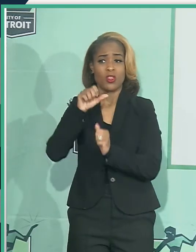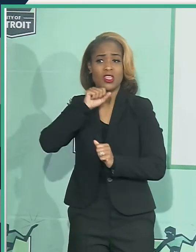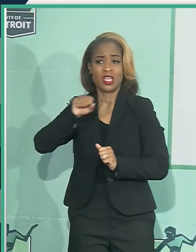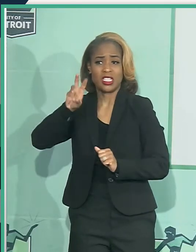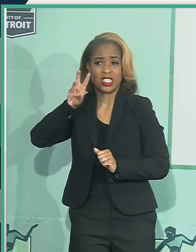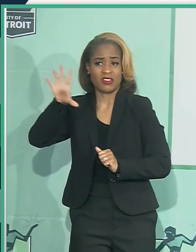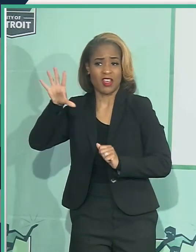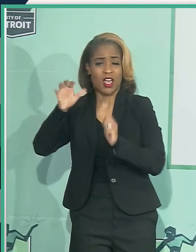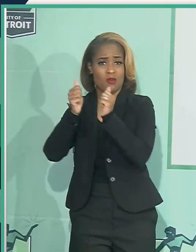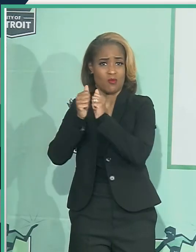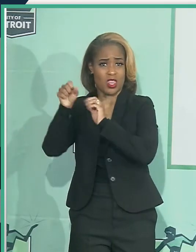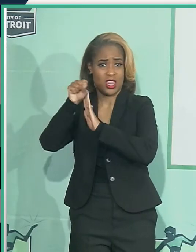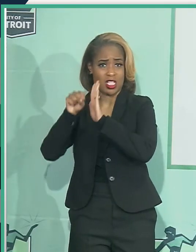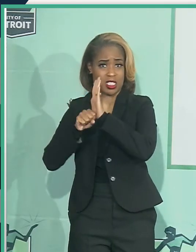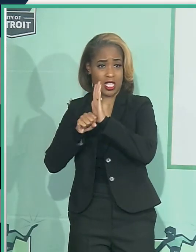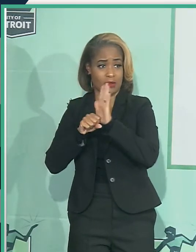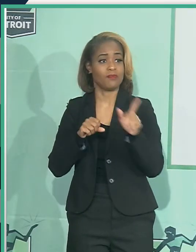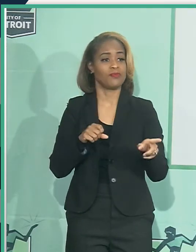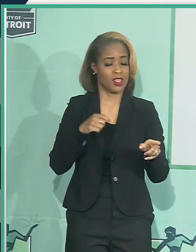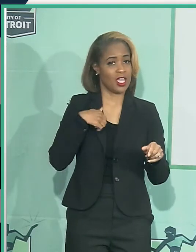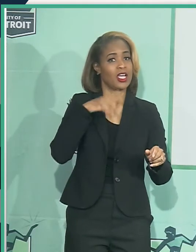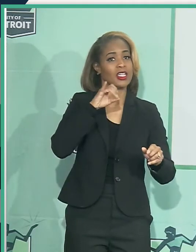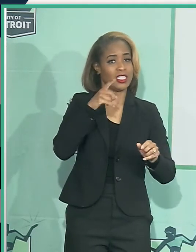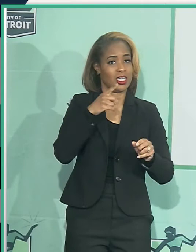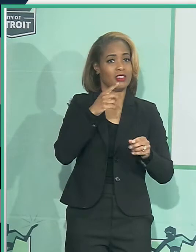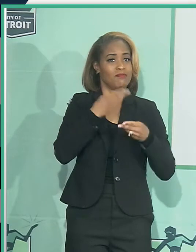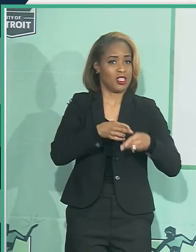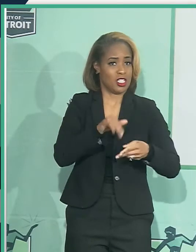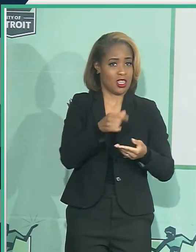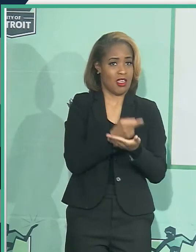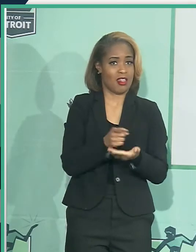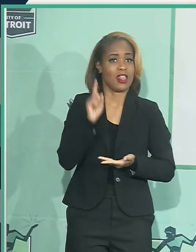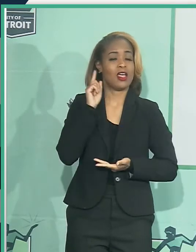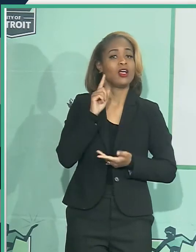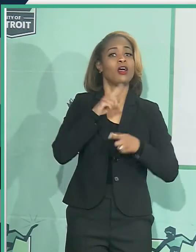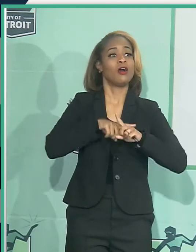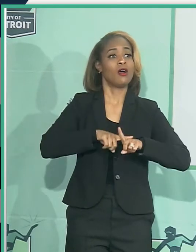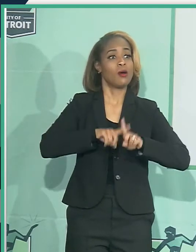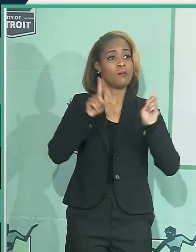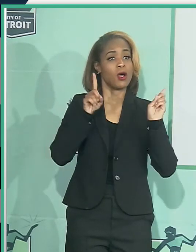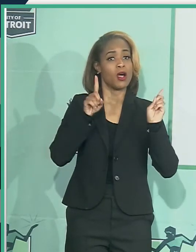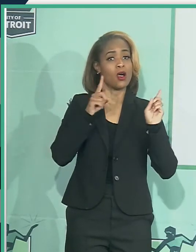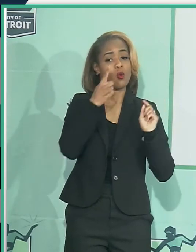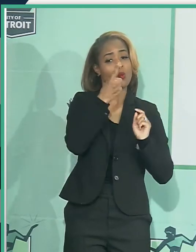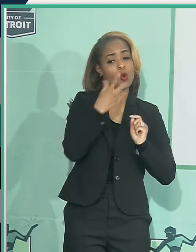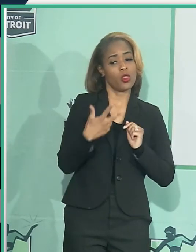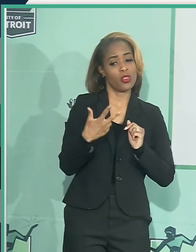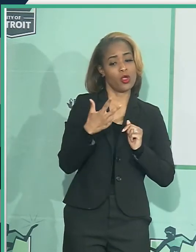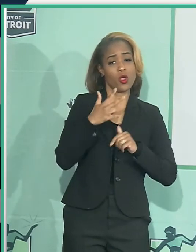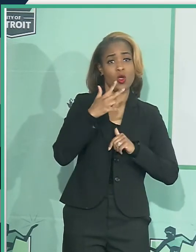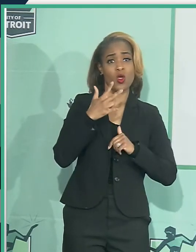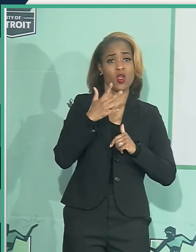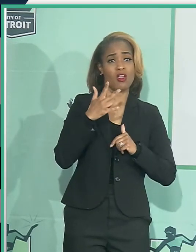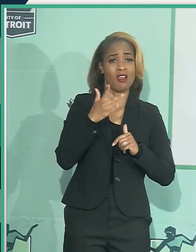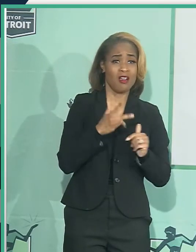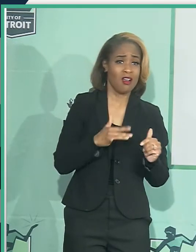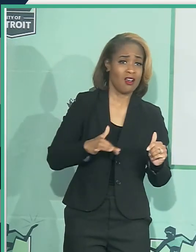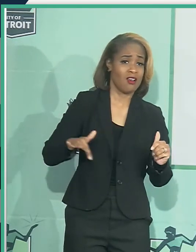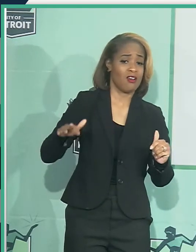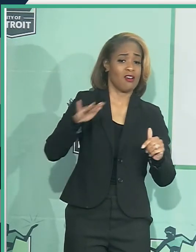this time. So I talked about that last week, but 1/3 of all